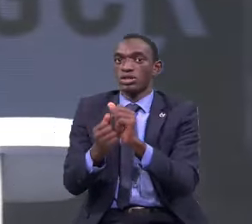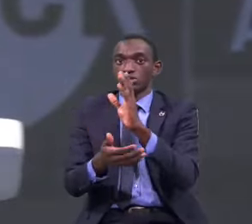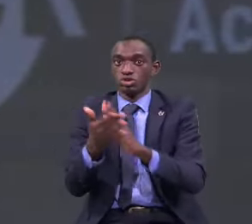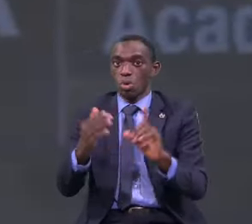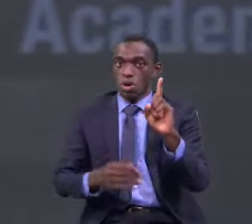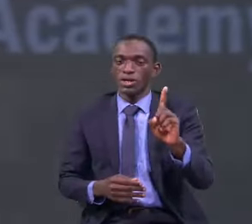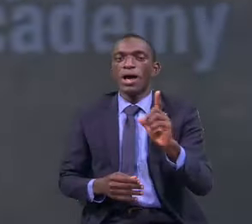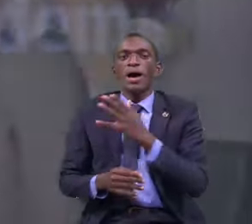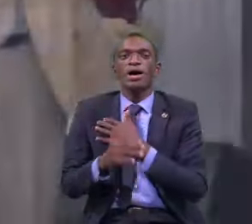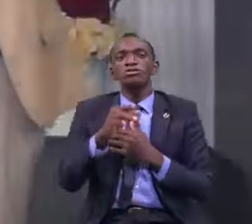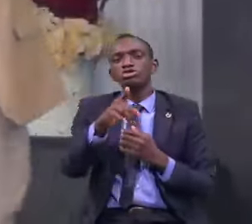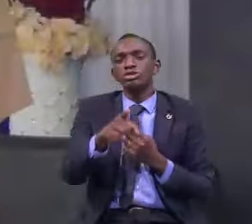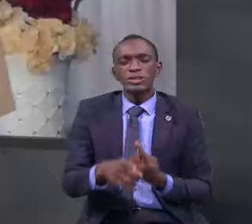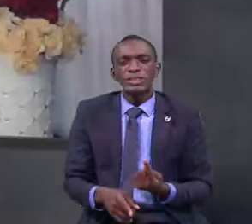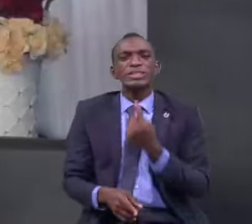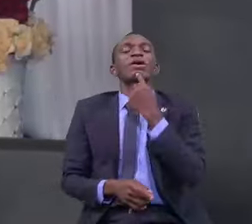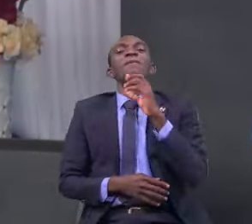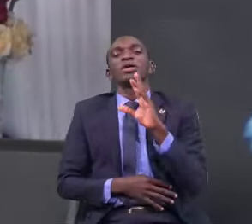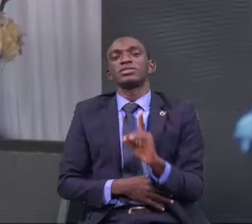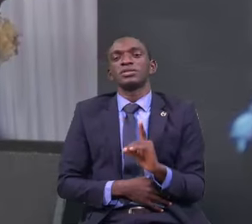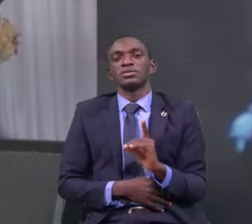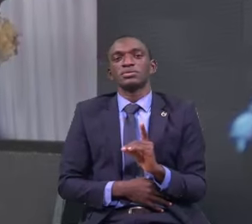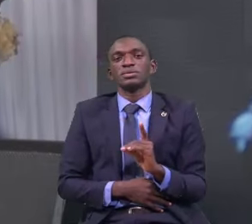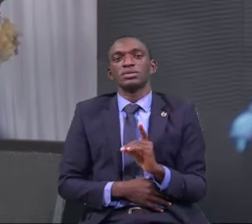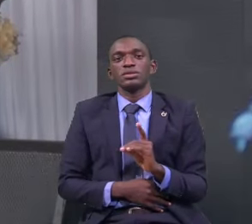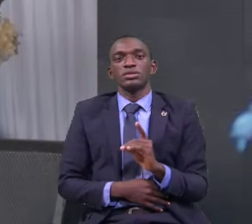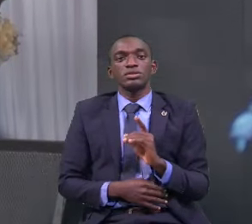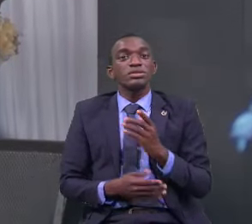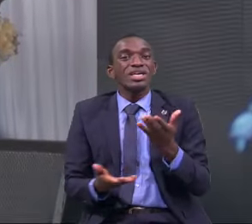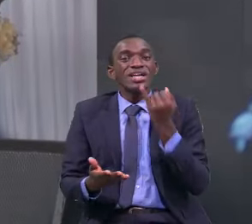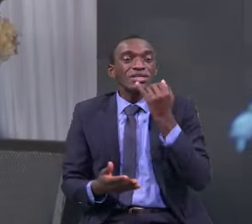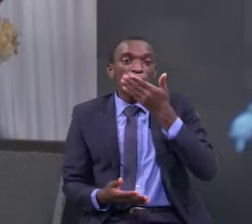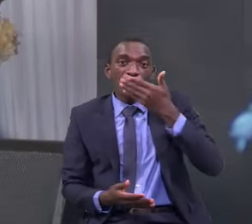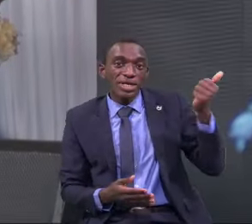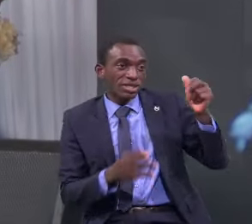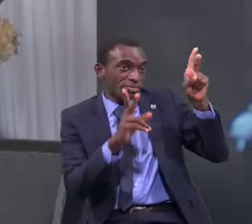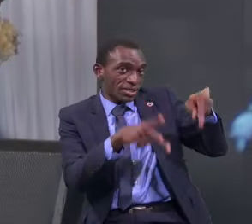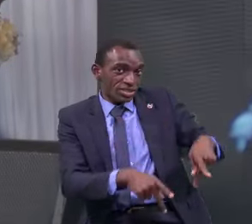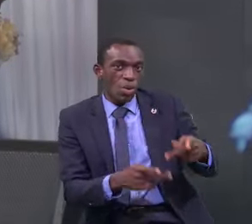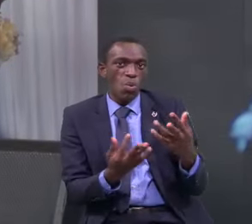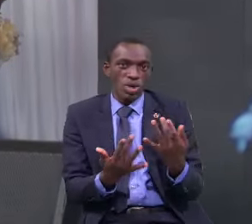And you are disappointed. Et tu es déçu. There's a better person waiting for you.